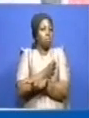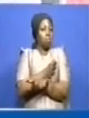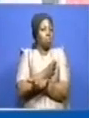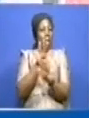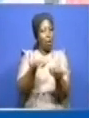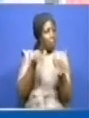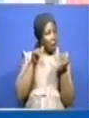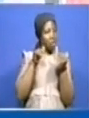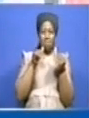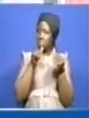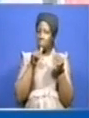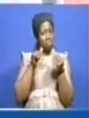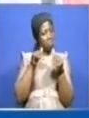wait